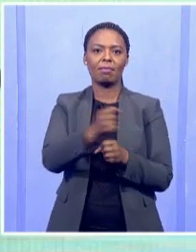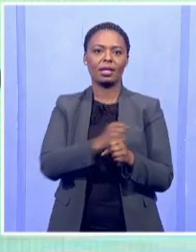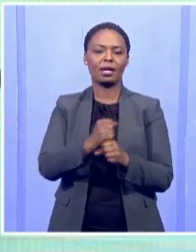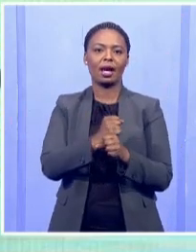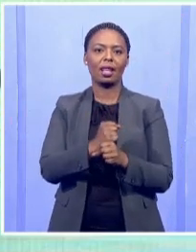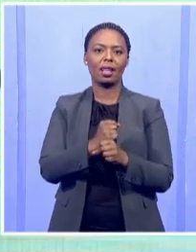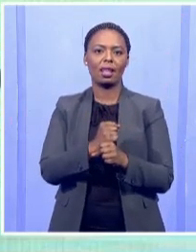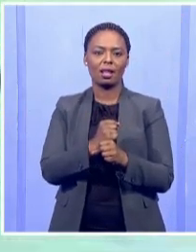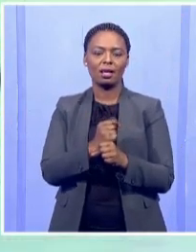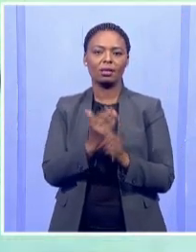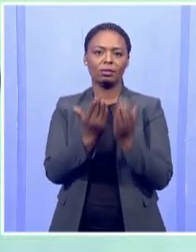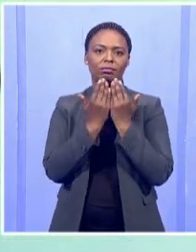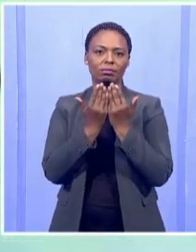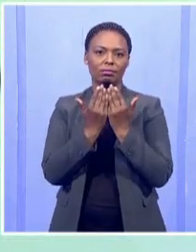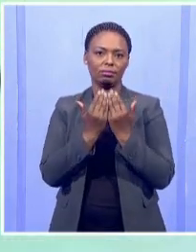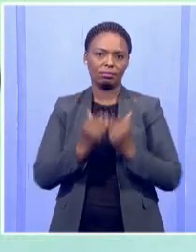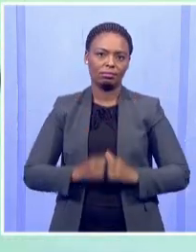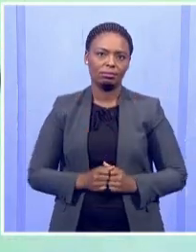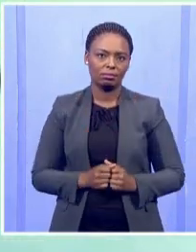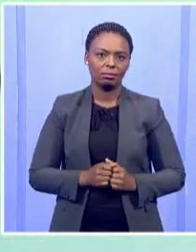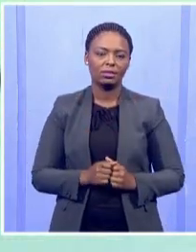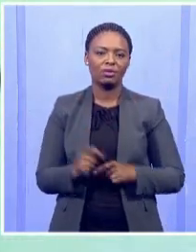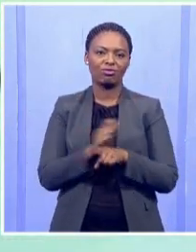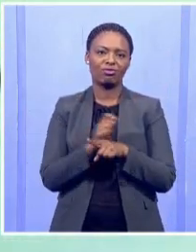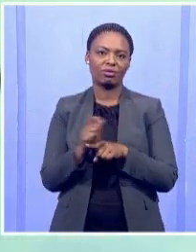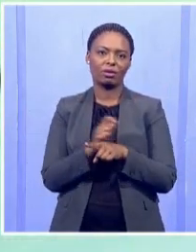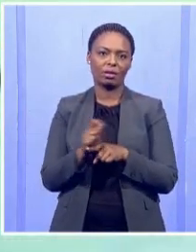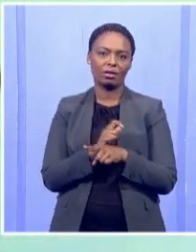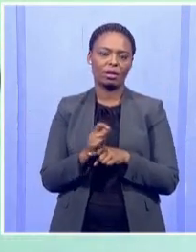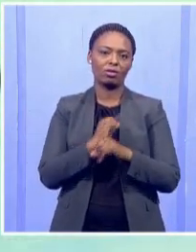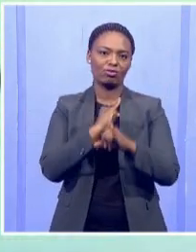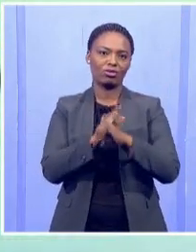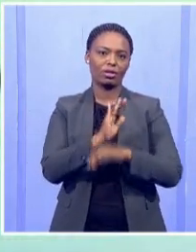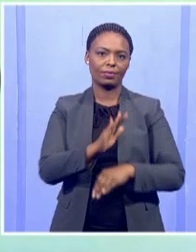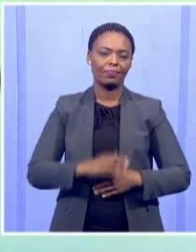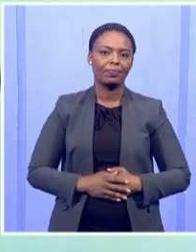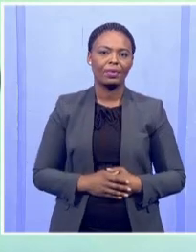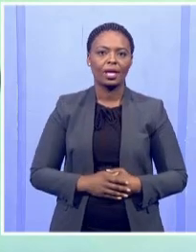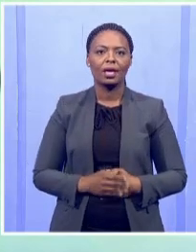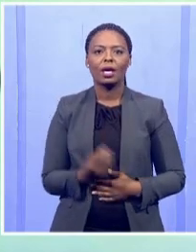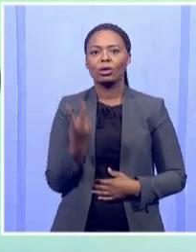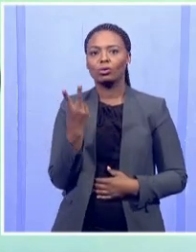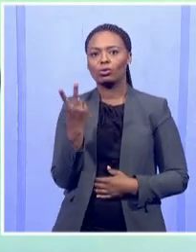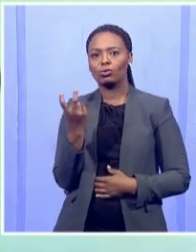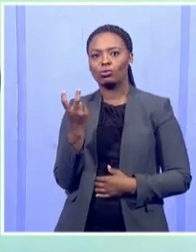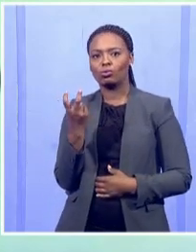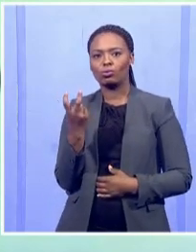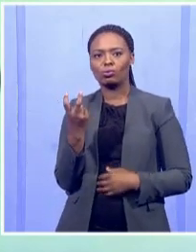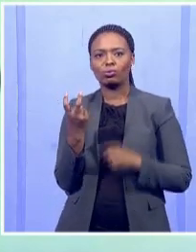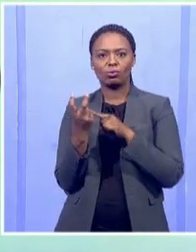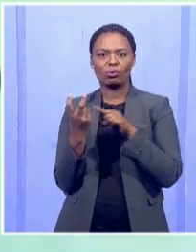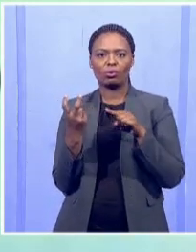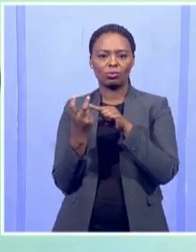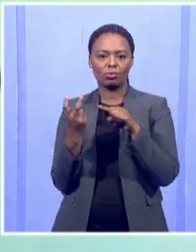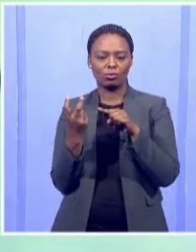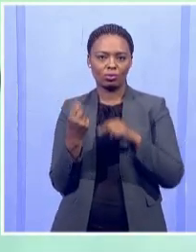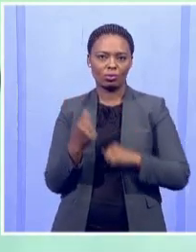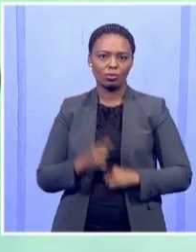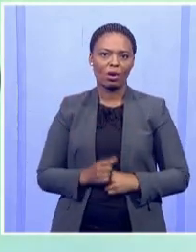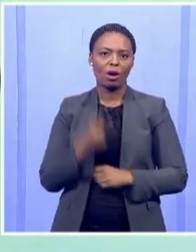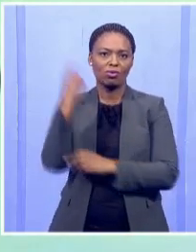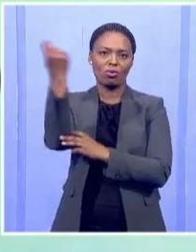urban medical training institutions. And then we have got 2 which can be as